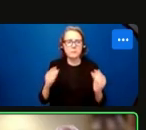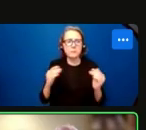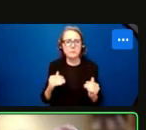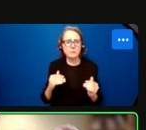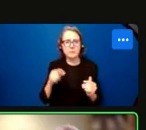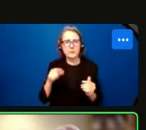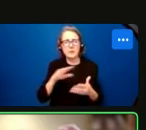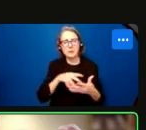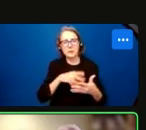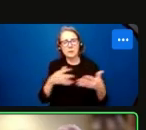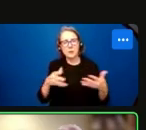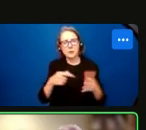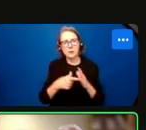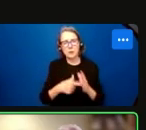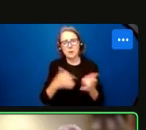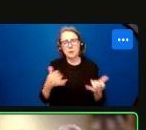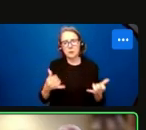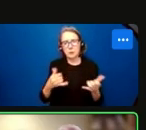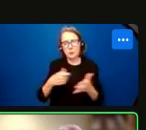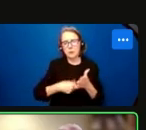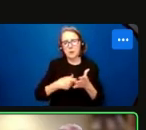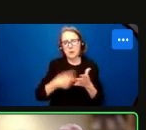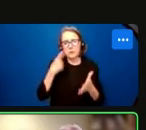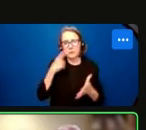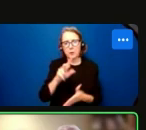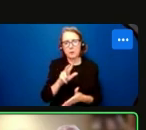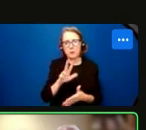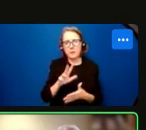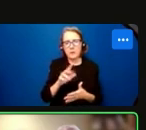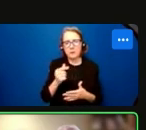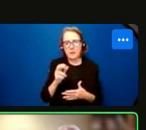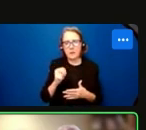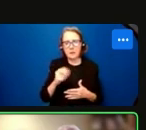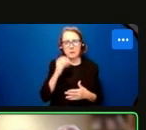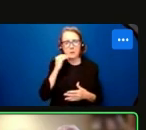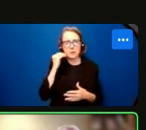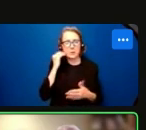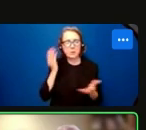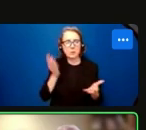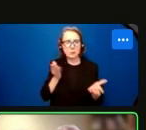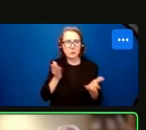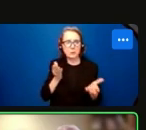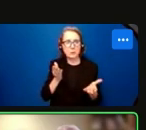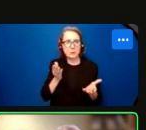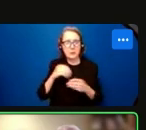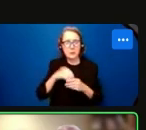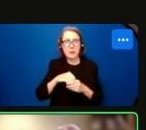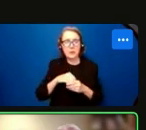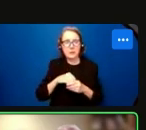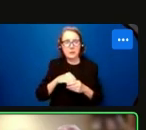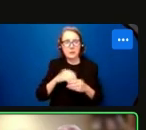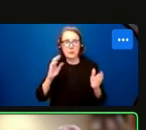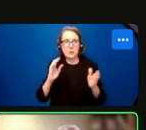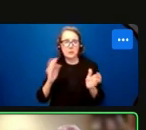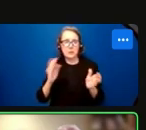This chart shows the current rates for 35-gallon residential service in comparable cities, along with the